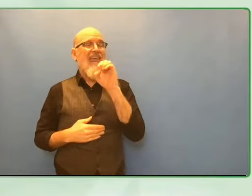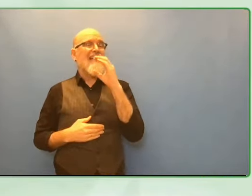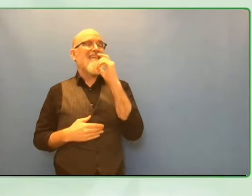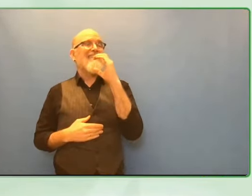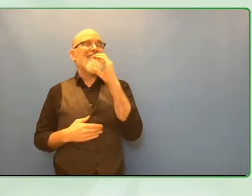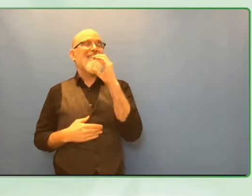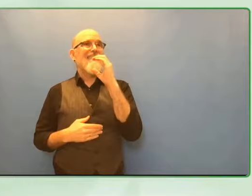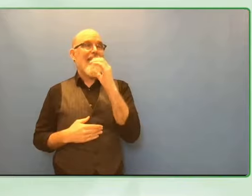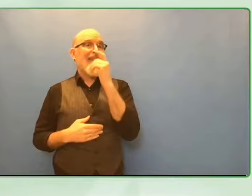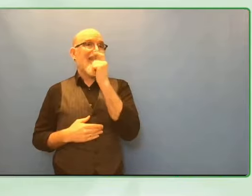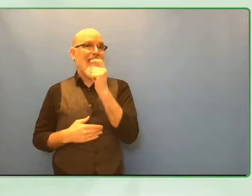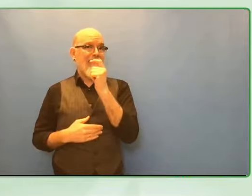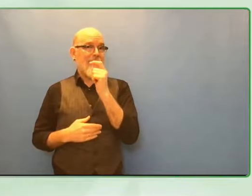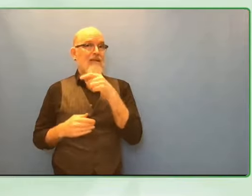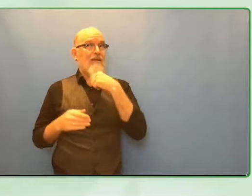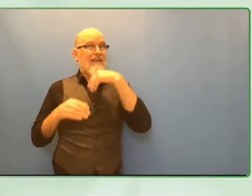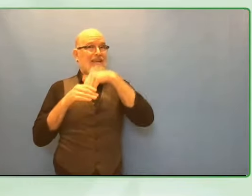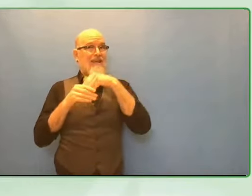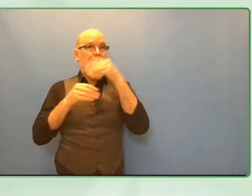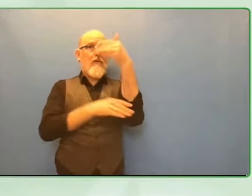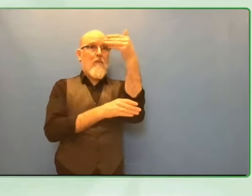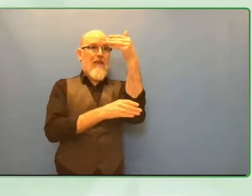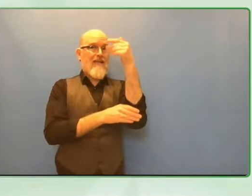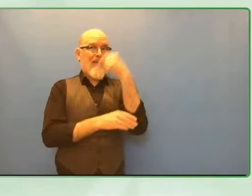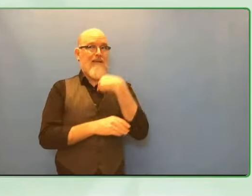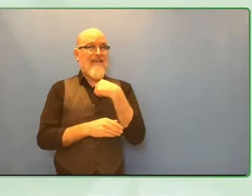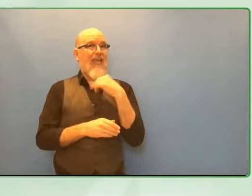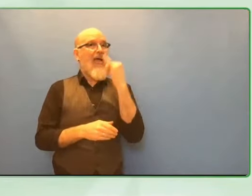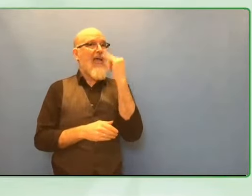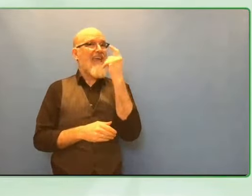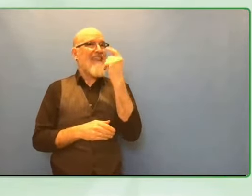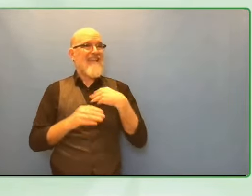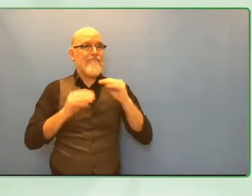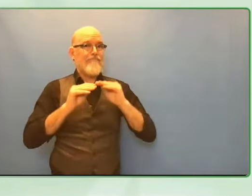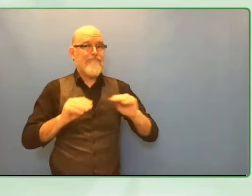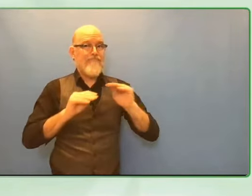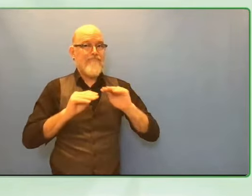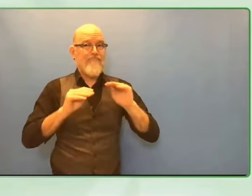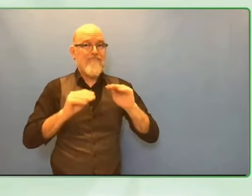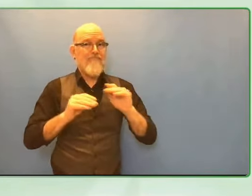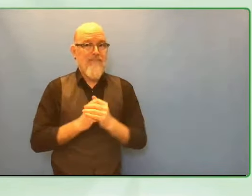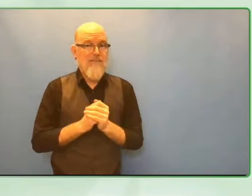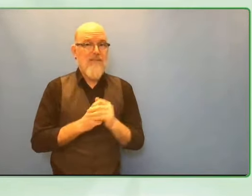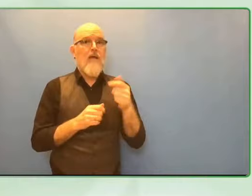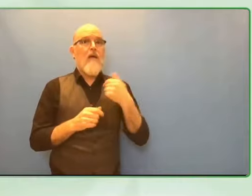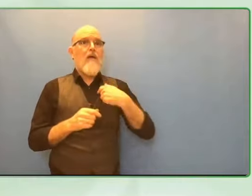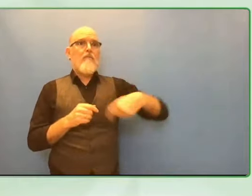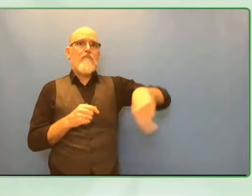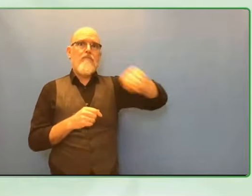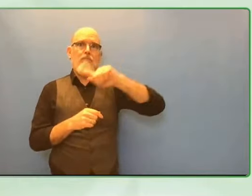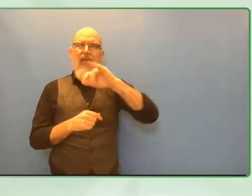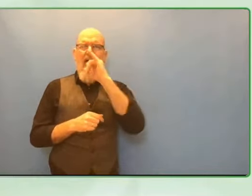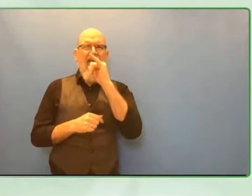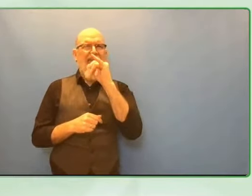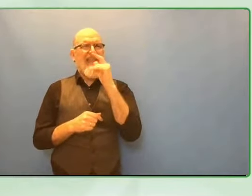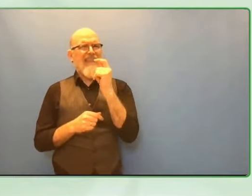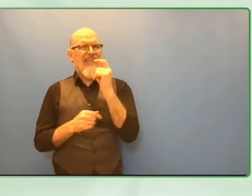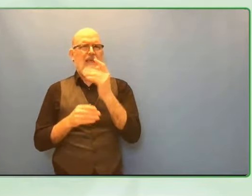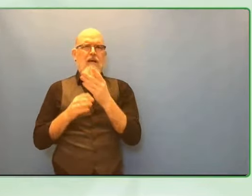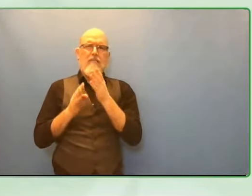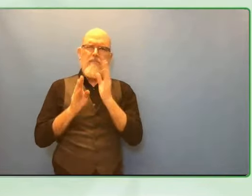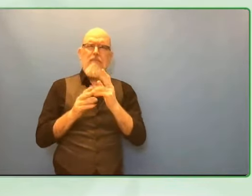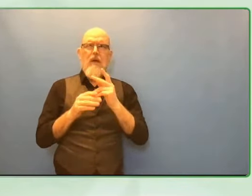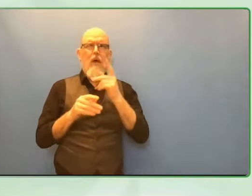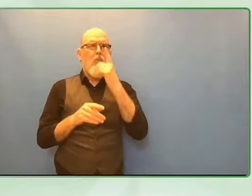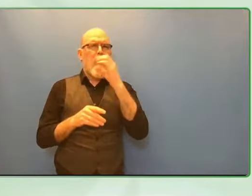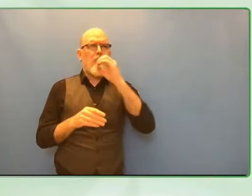trainings. So, we provide trainings for IT professionals, but also for IT fundamental trainings. And that's what we